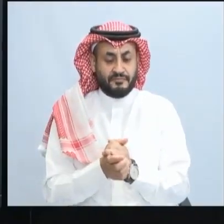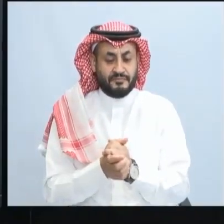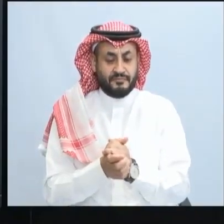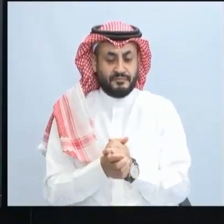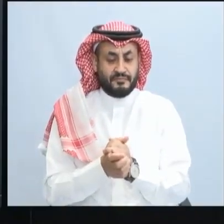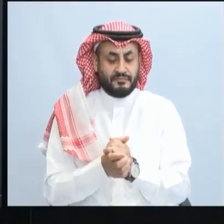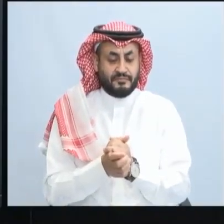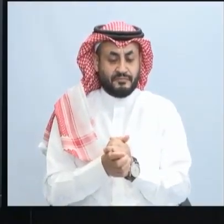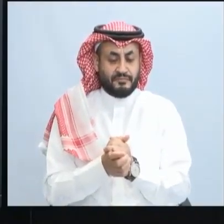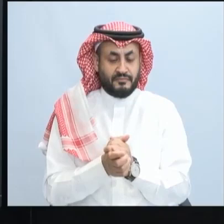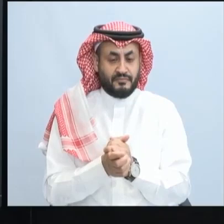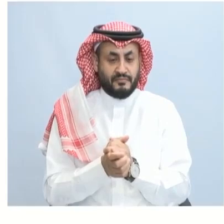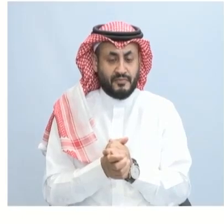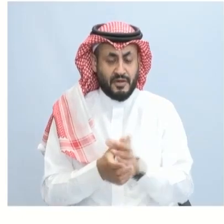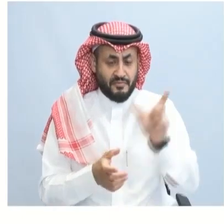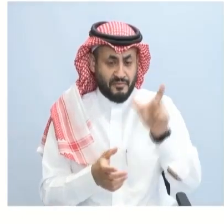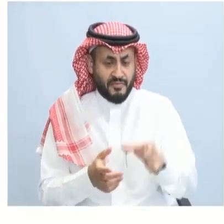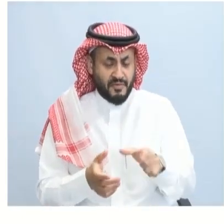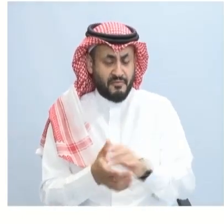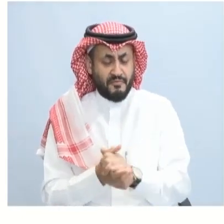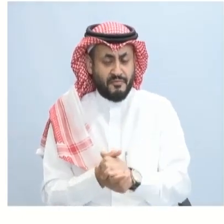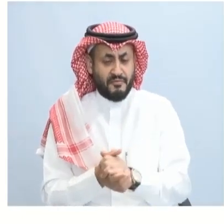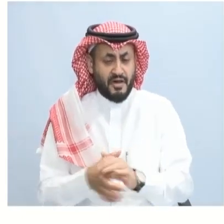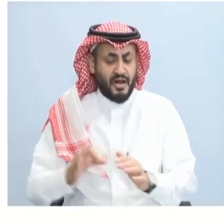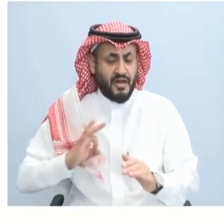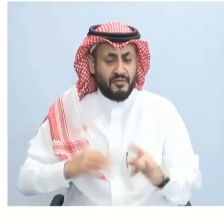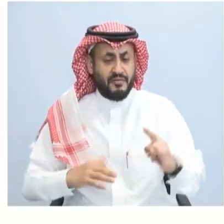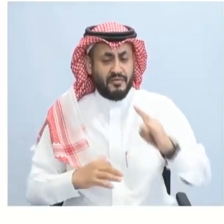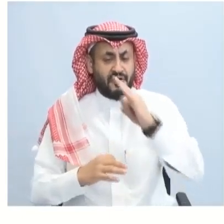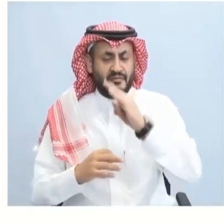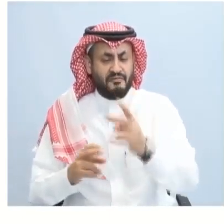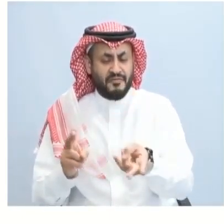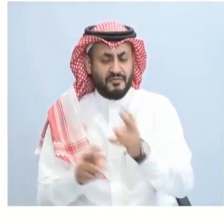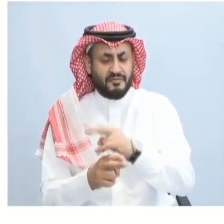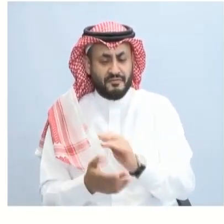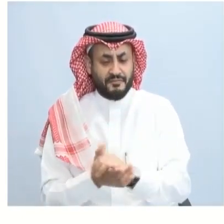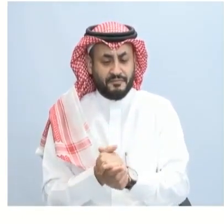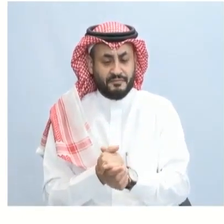people, they like to travel on a vacation for a change. Now here,